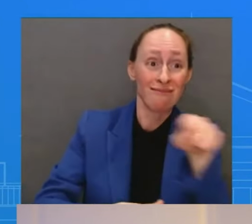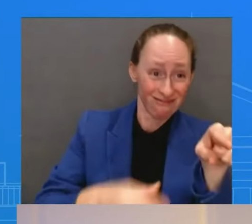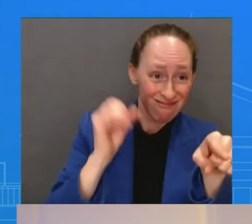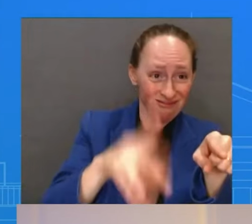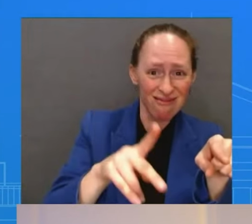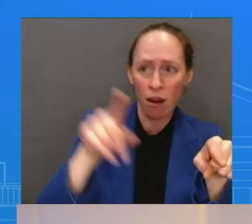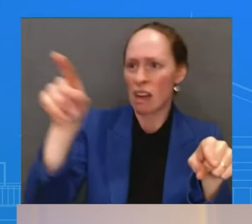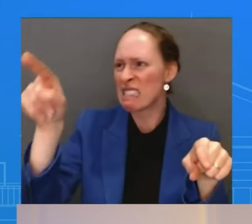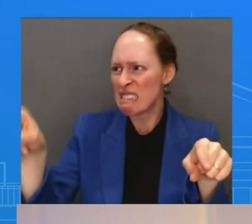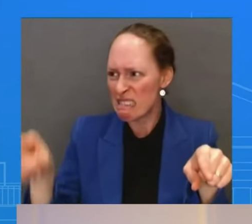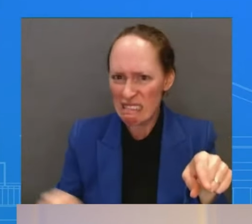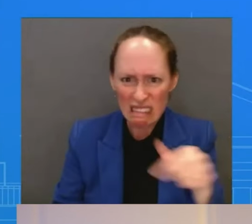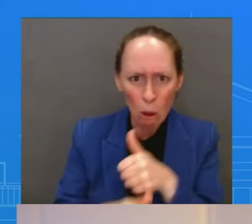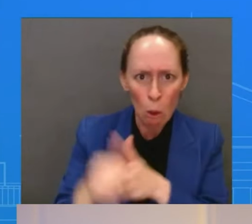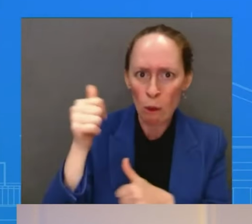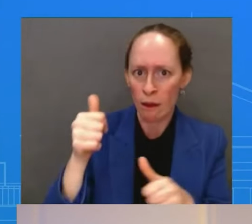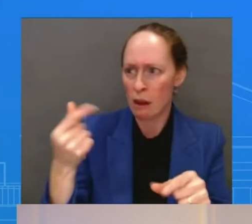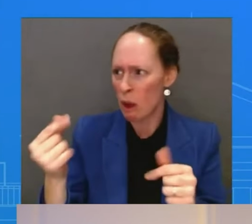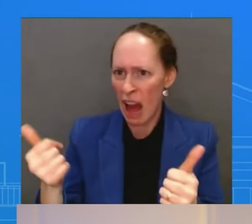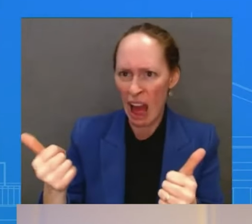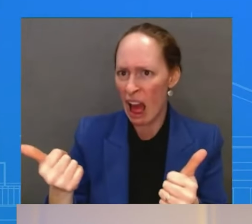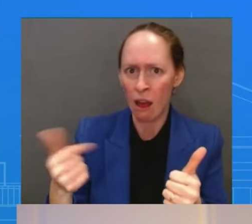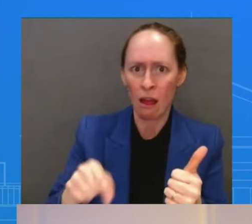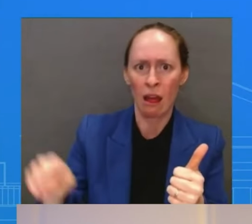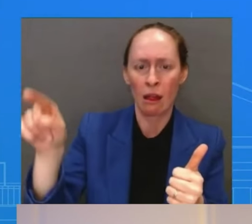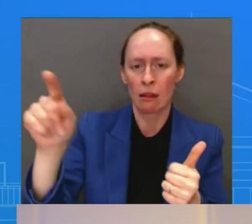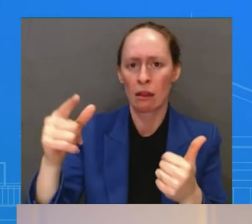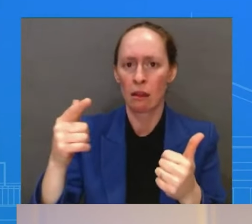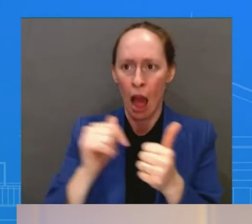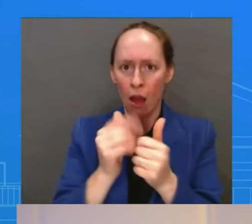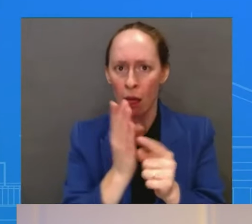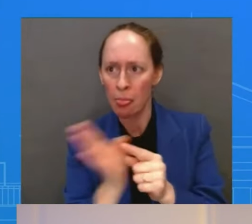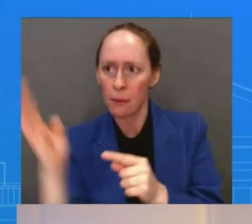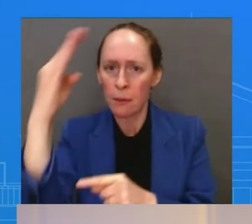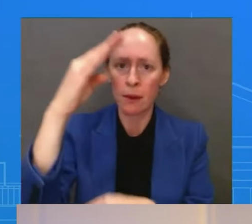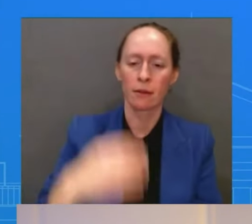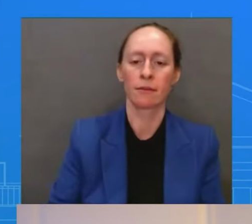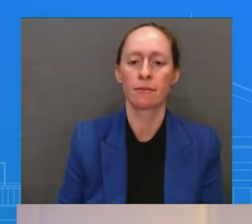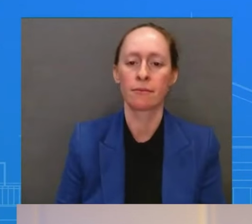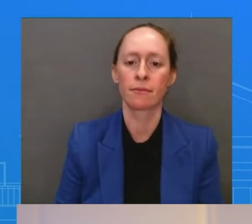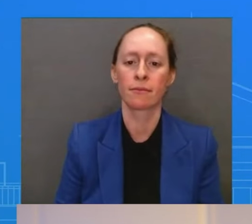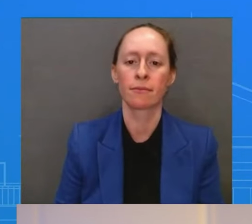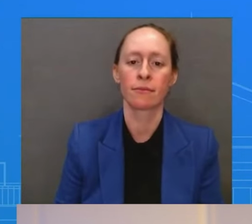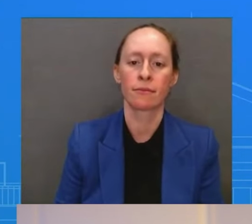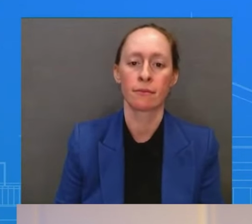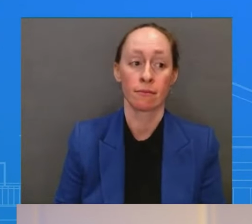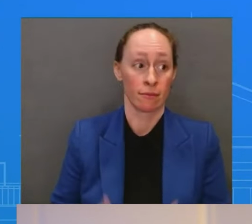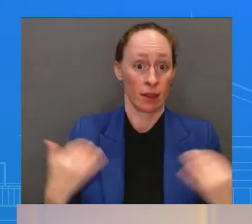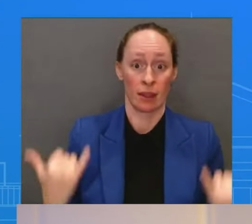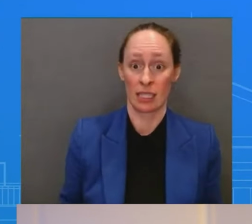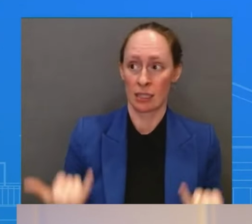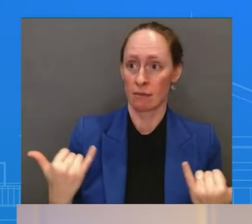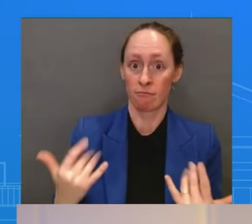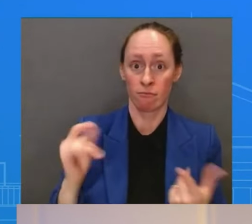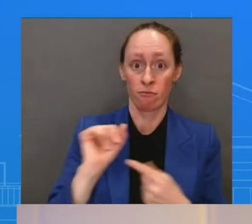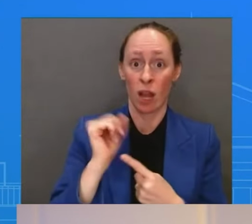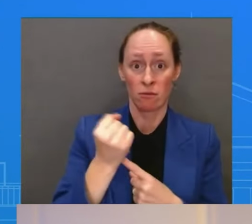your question is, as this situation evolves, you should expect that so too will our approach